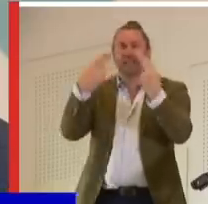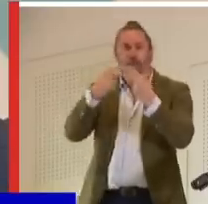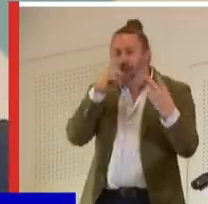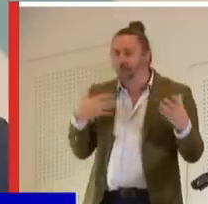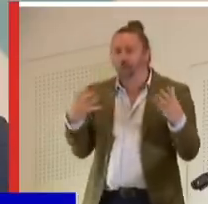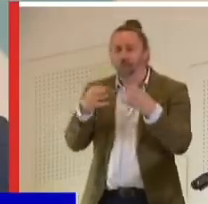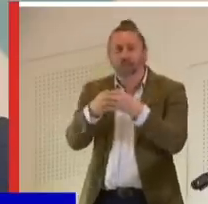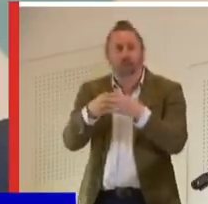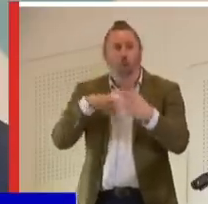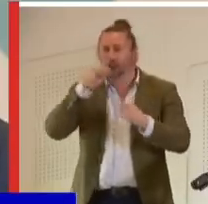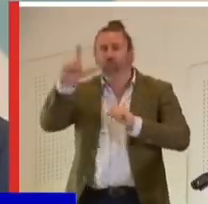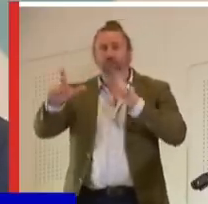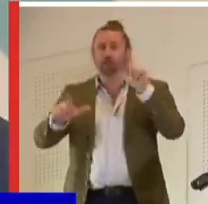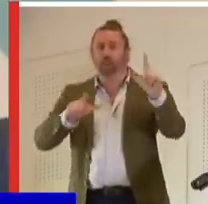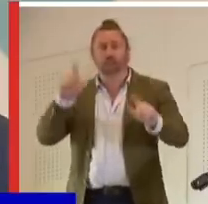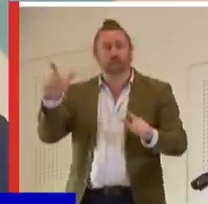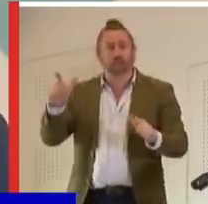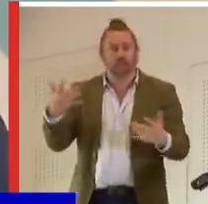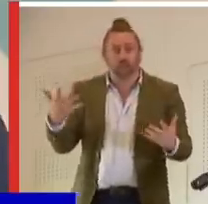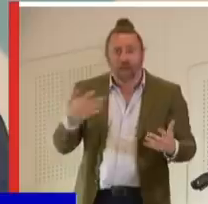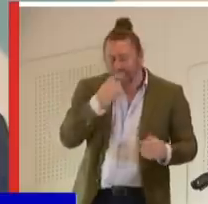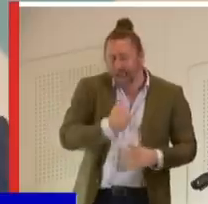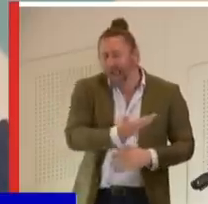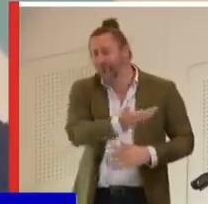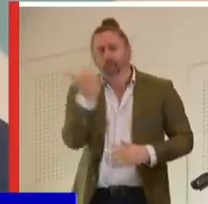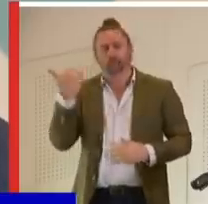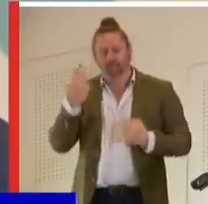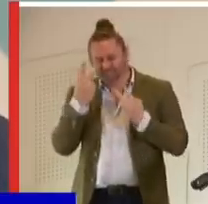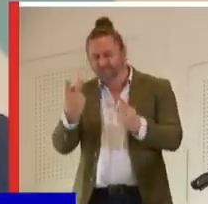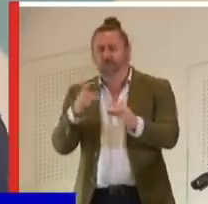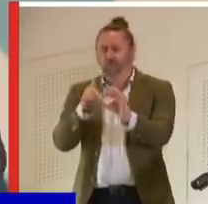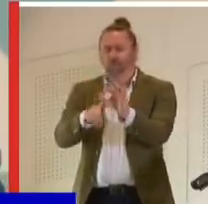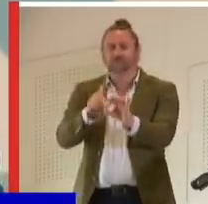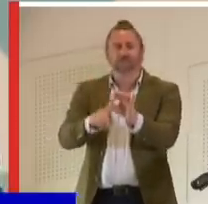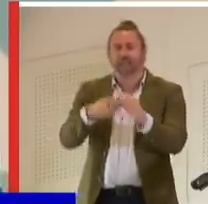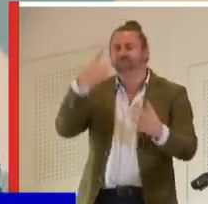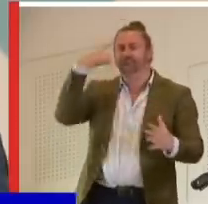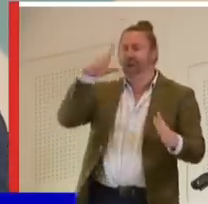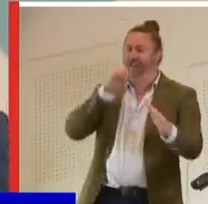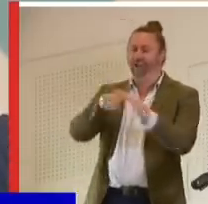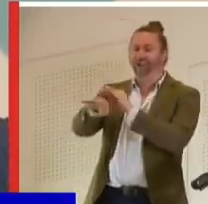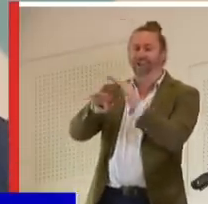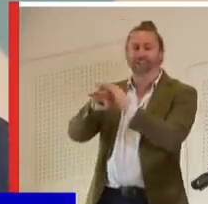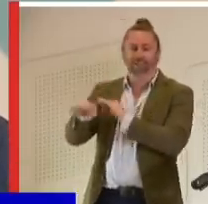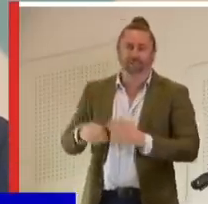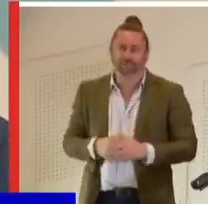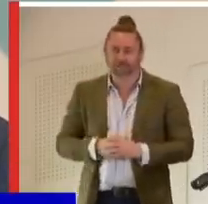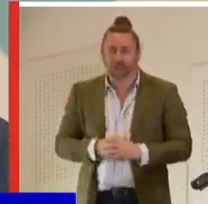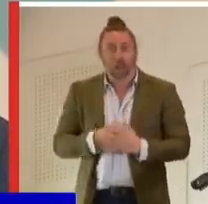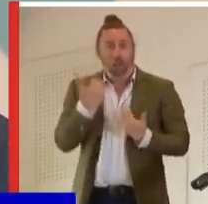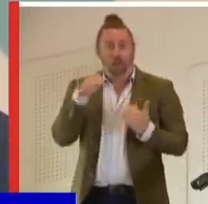again and start welcoming people to our state again. It's also a plan that begins to